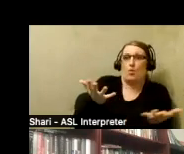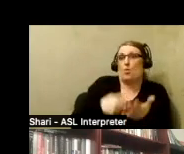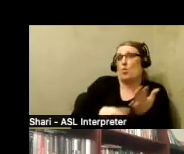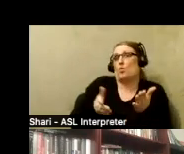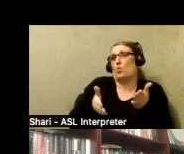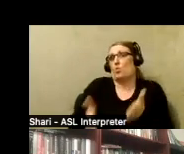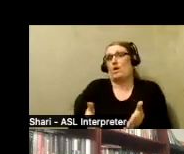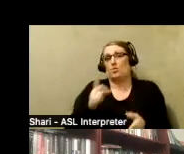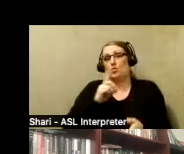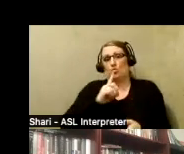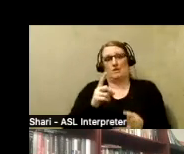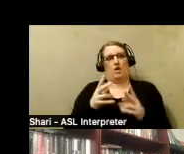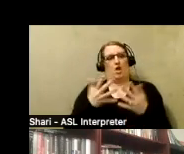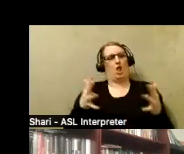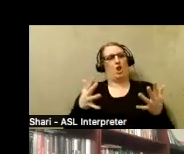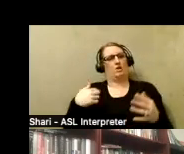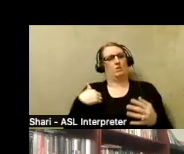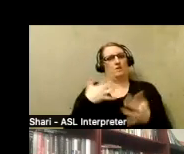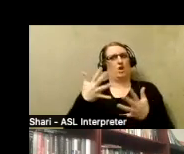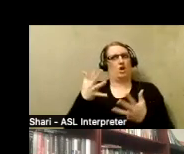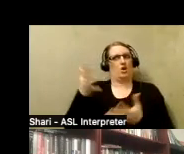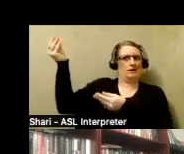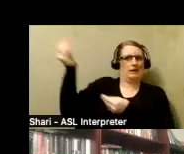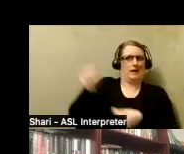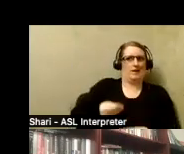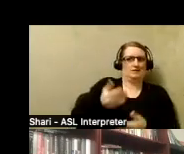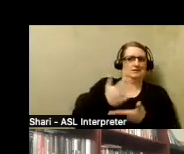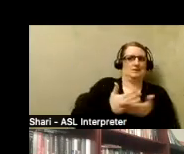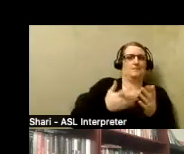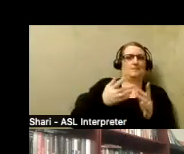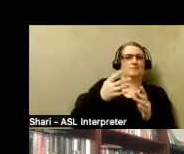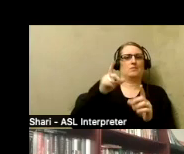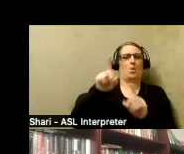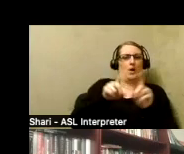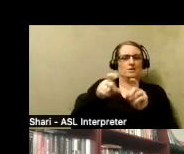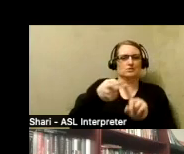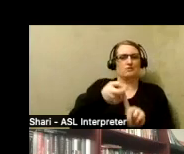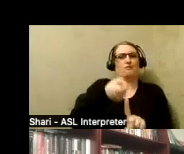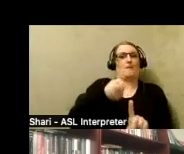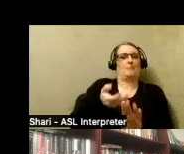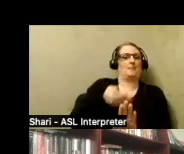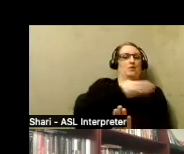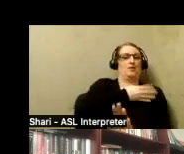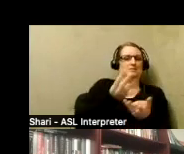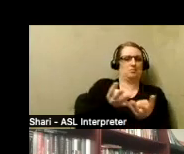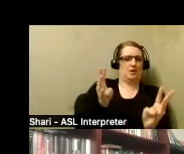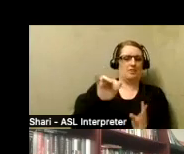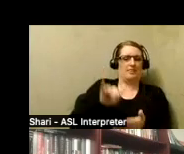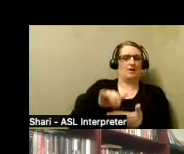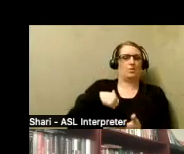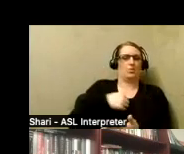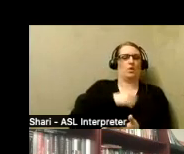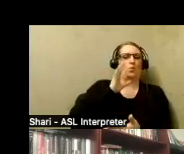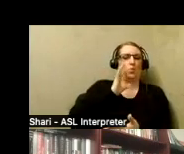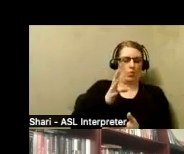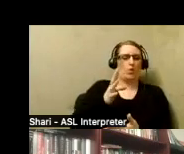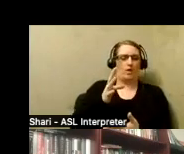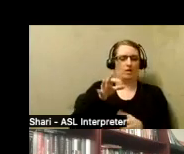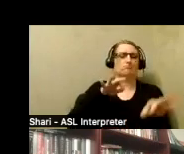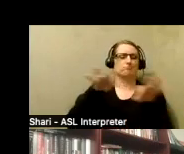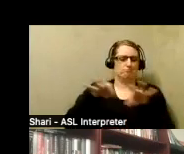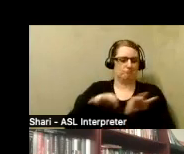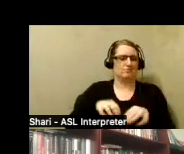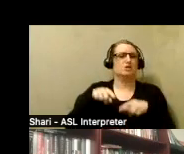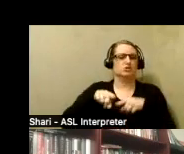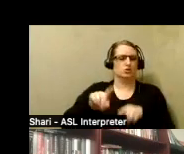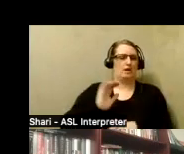and in what way. We've already very nicely kind of inherited some questions from the previous panel that we'll get at much of the